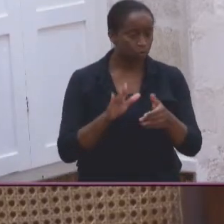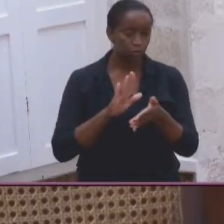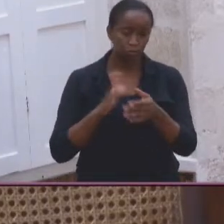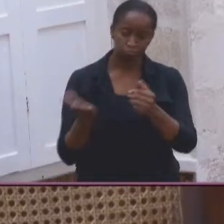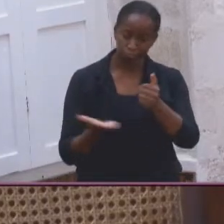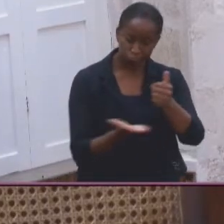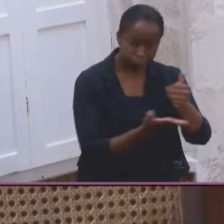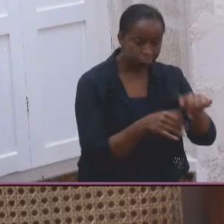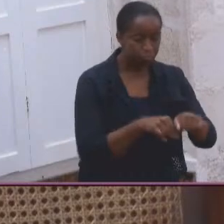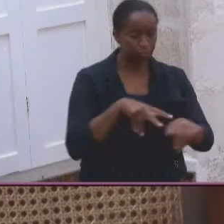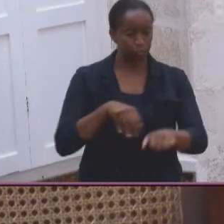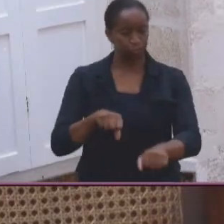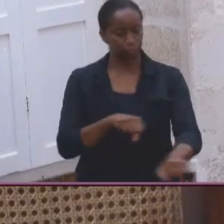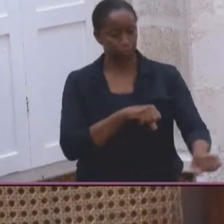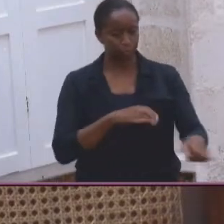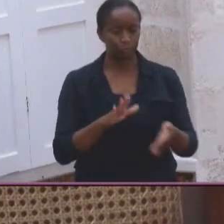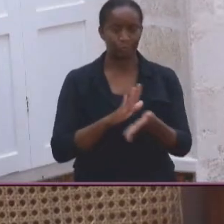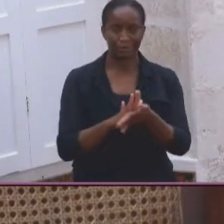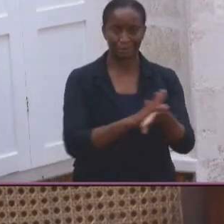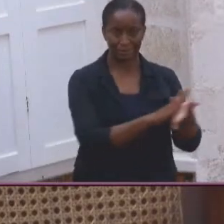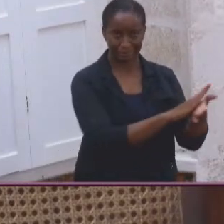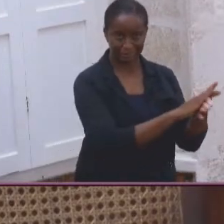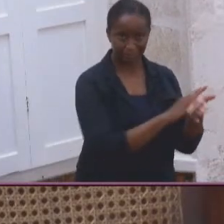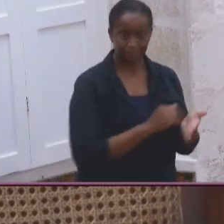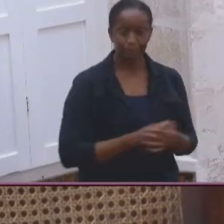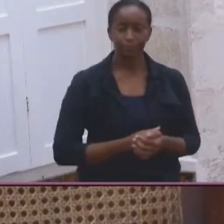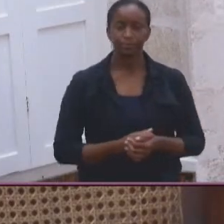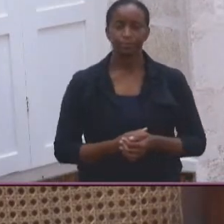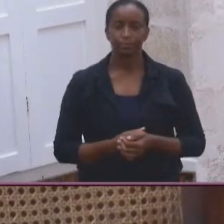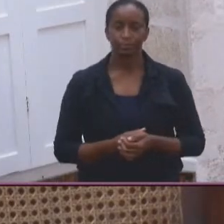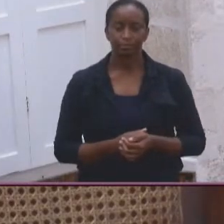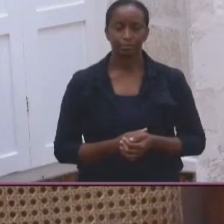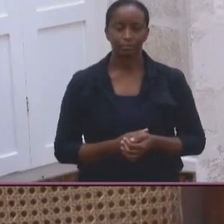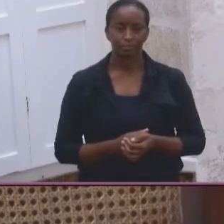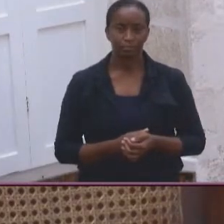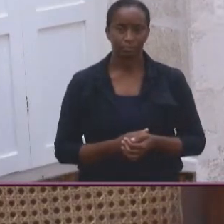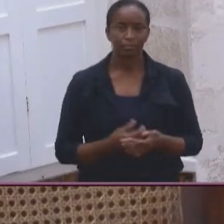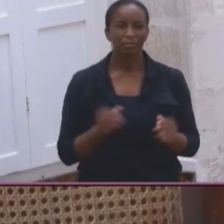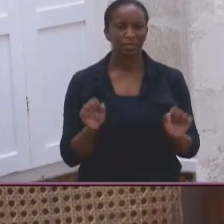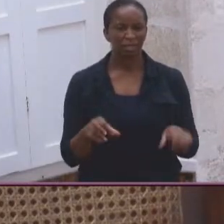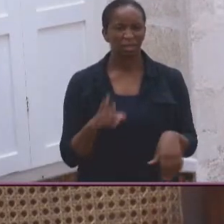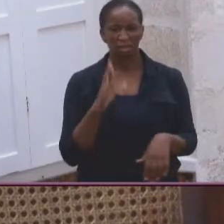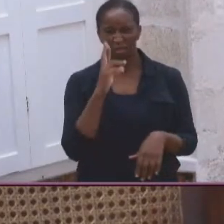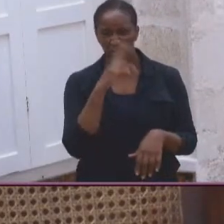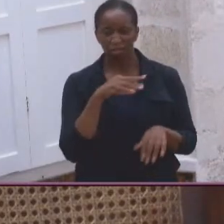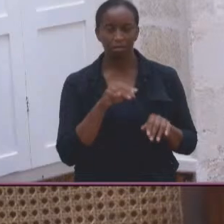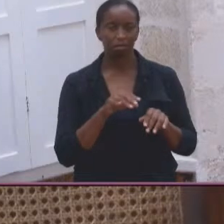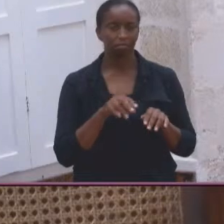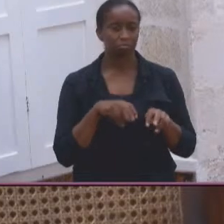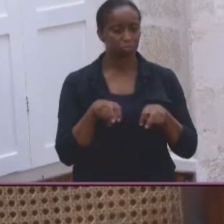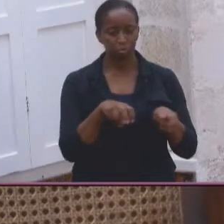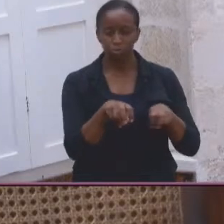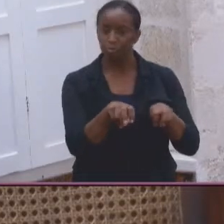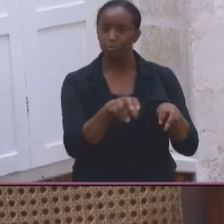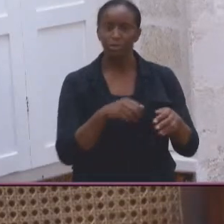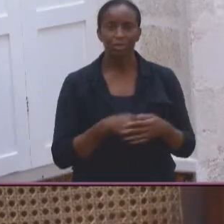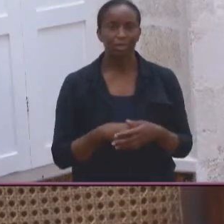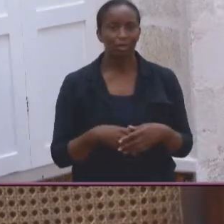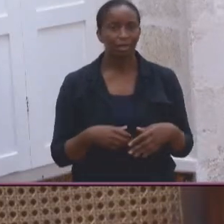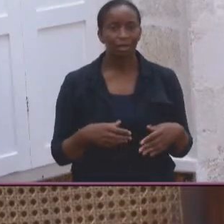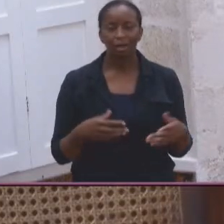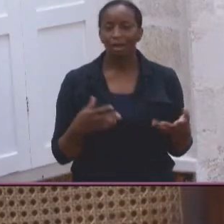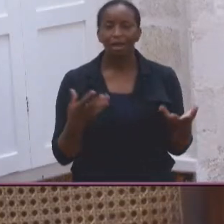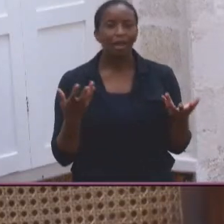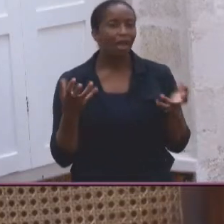to see an unprofitable field of something than a big field of bush that I have to pay for the same